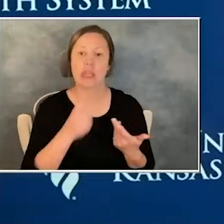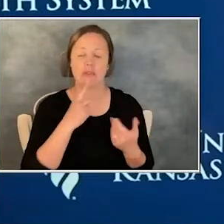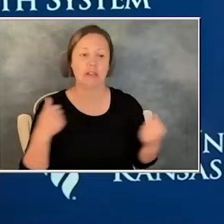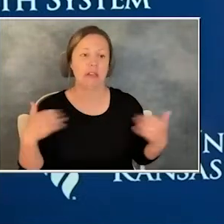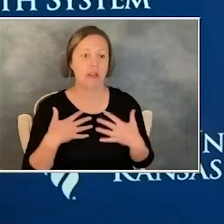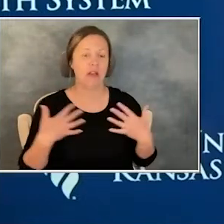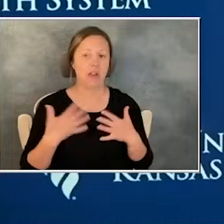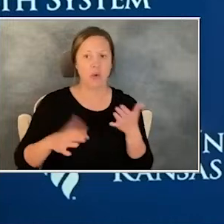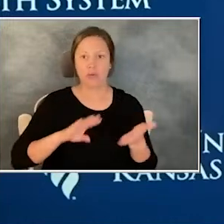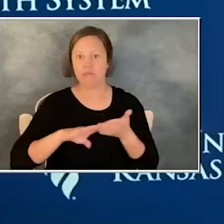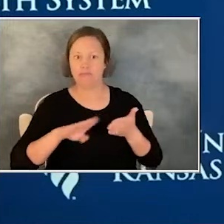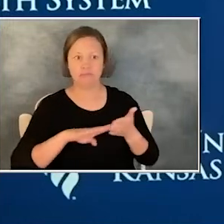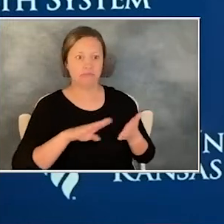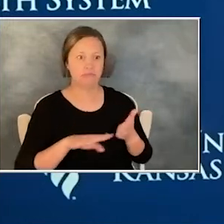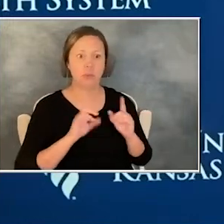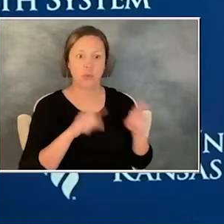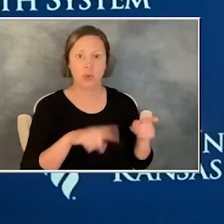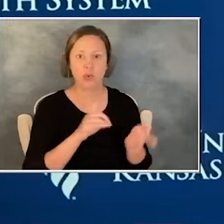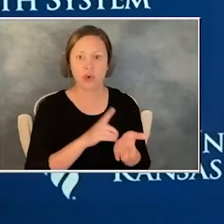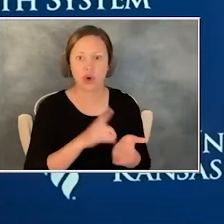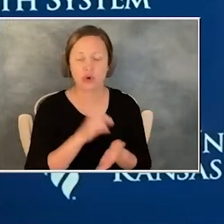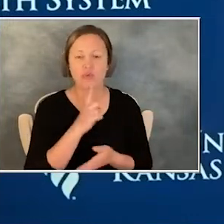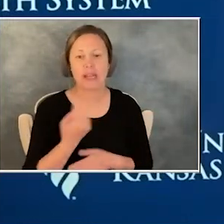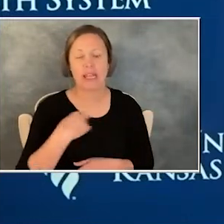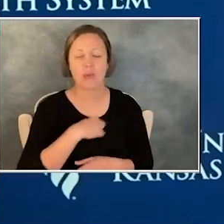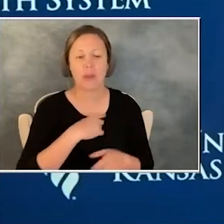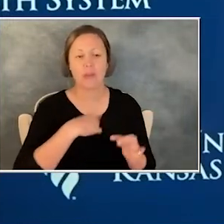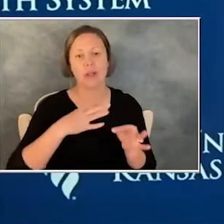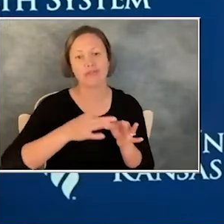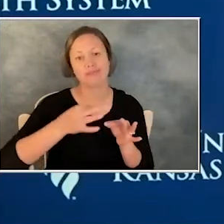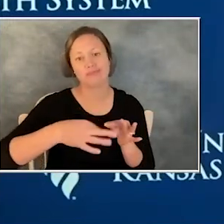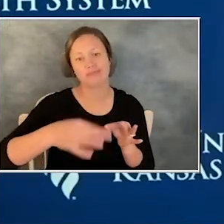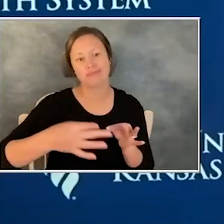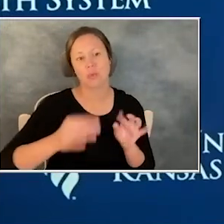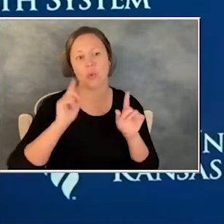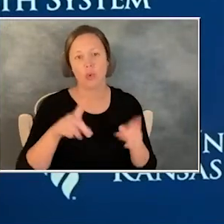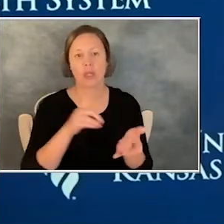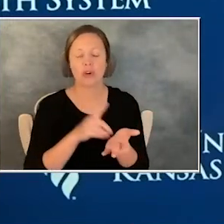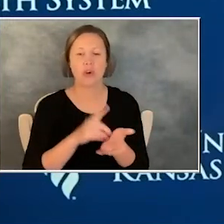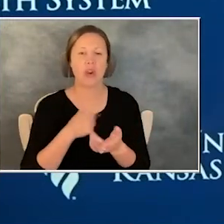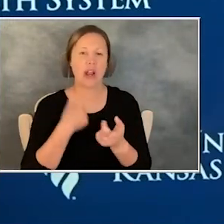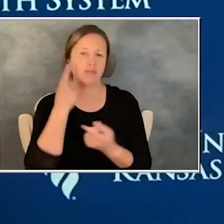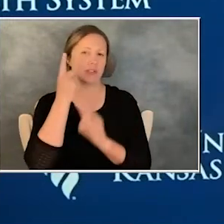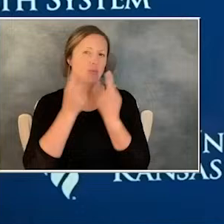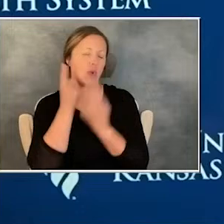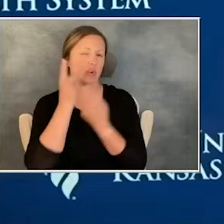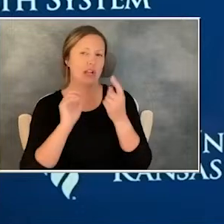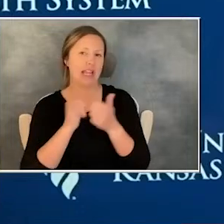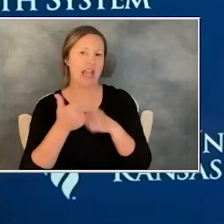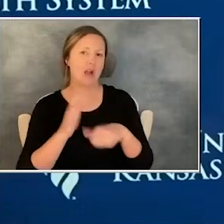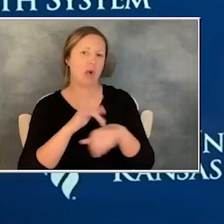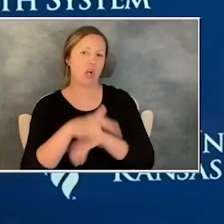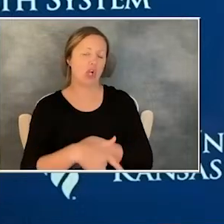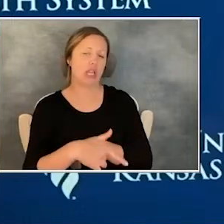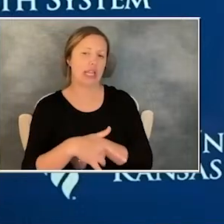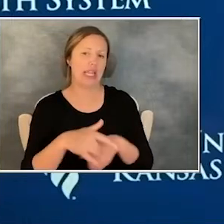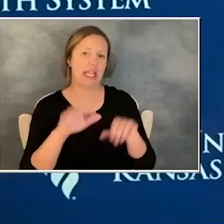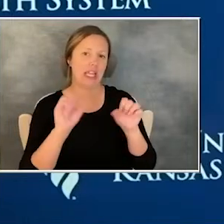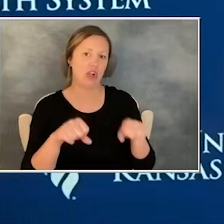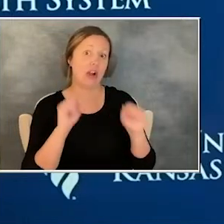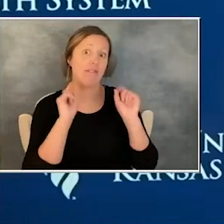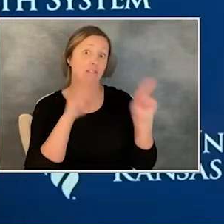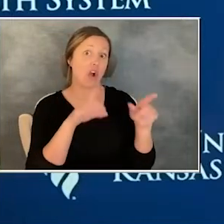then we just would put off going to the doctor. And I just wonder how early we would have had to have gone. And when looking,